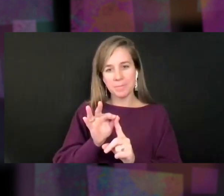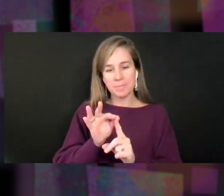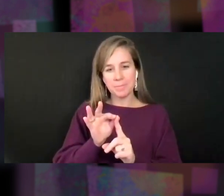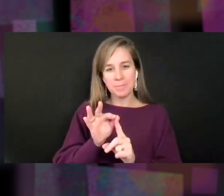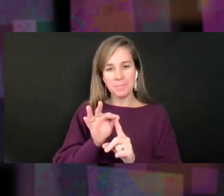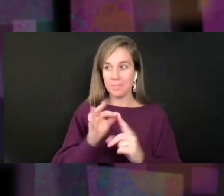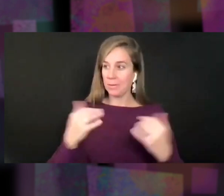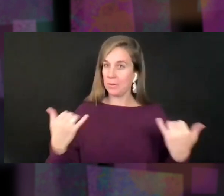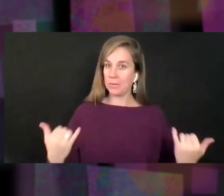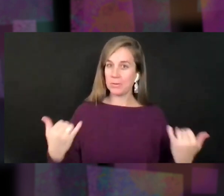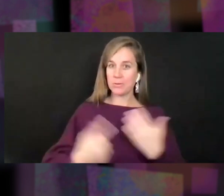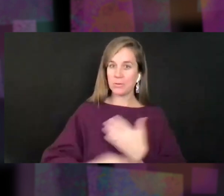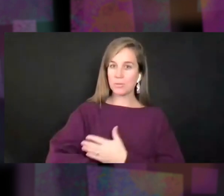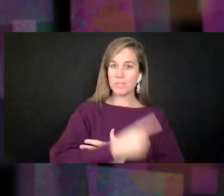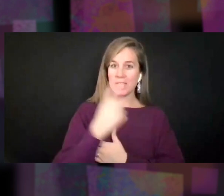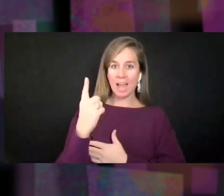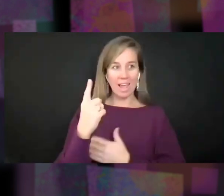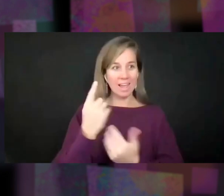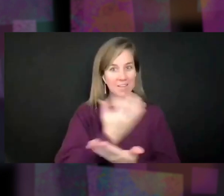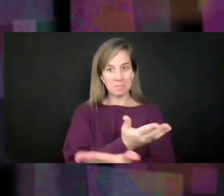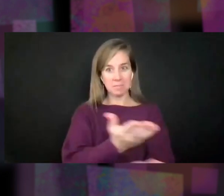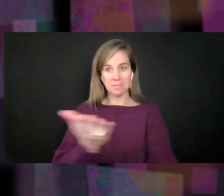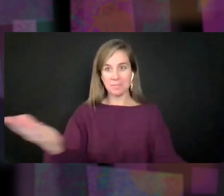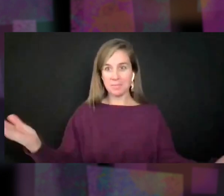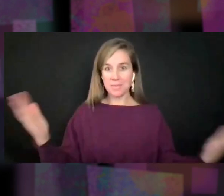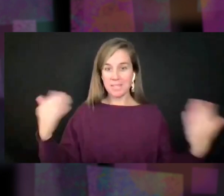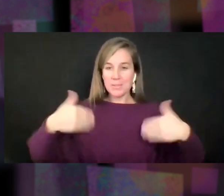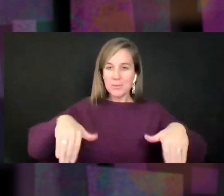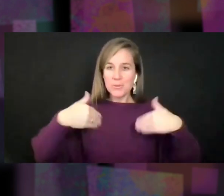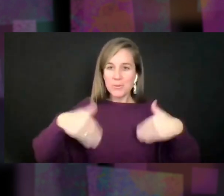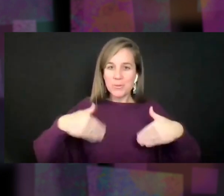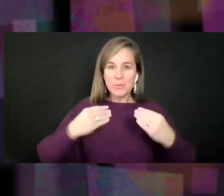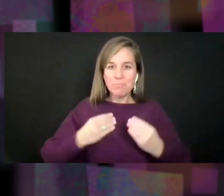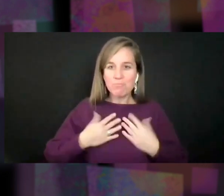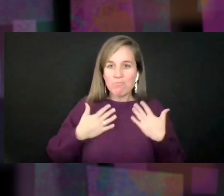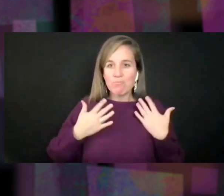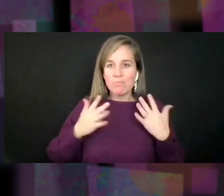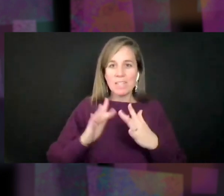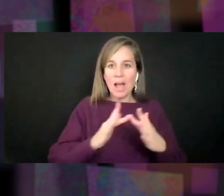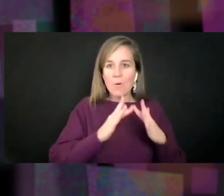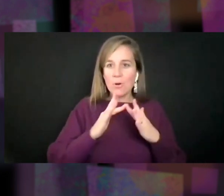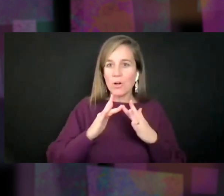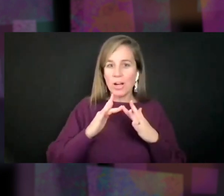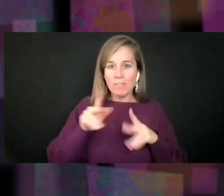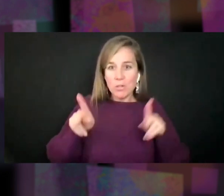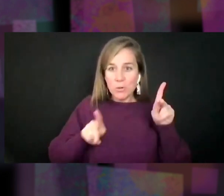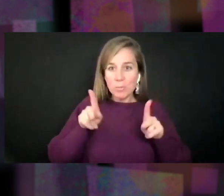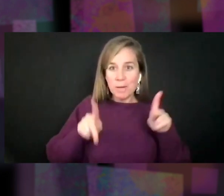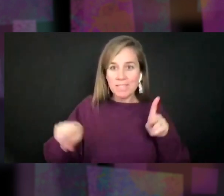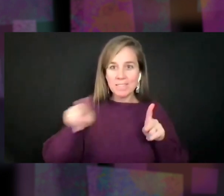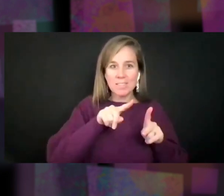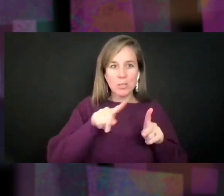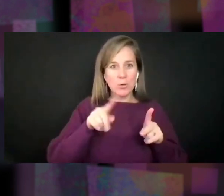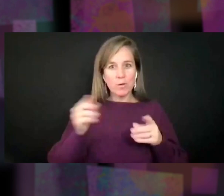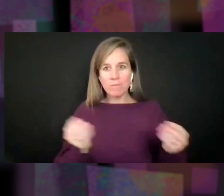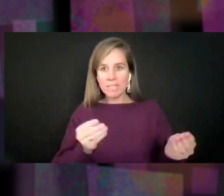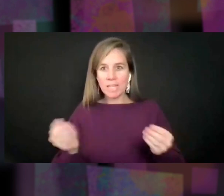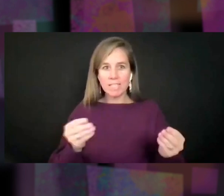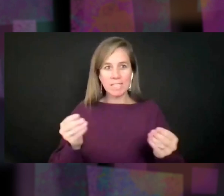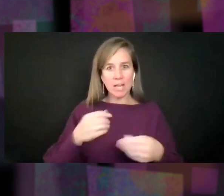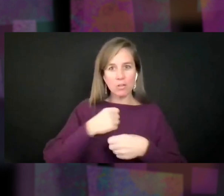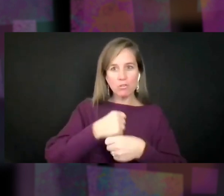Today, addressing this incredible network of humans who support, create, and facilitate art making and activism is